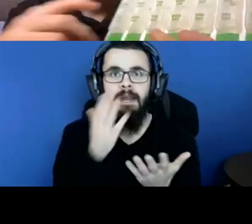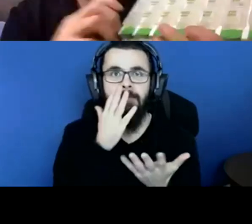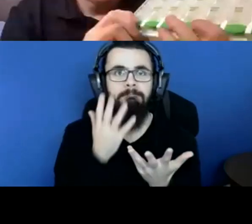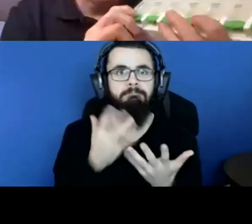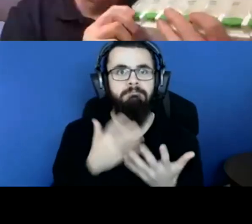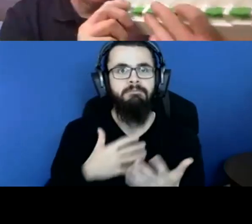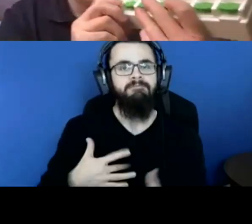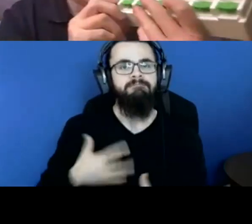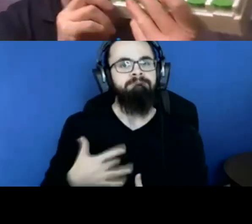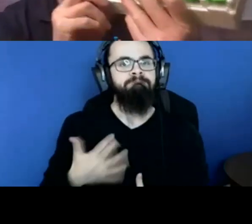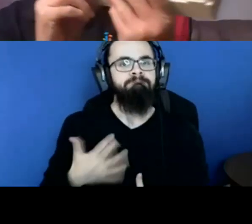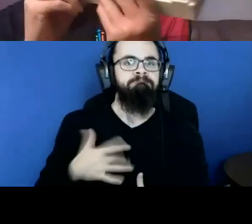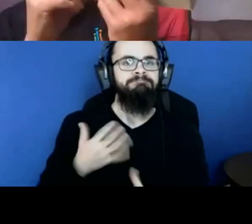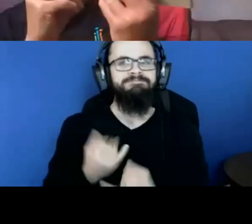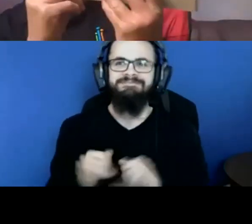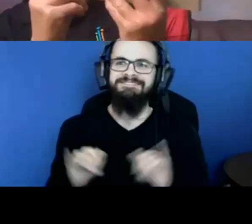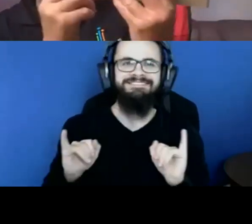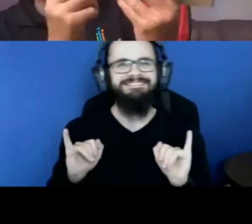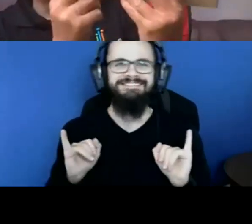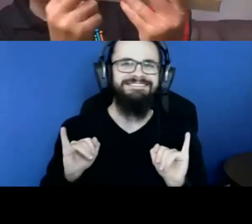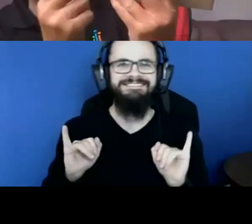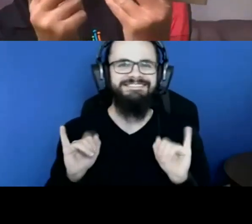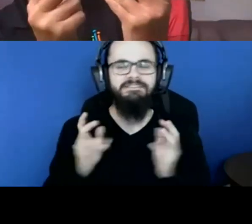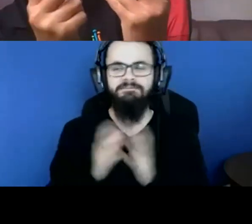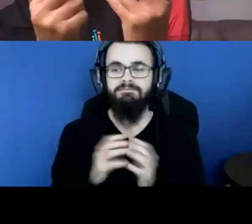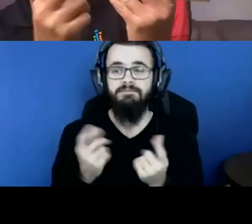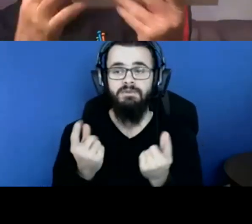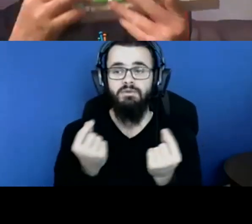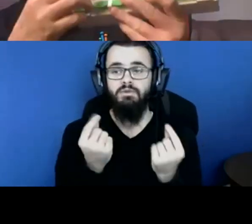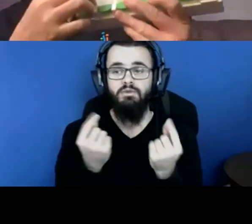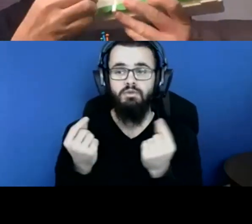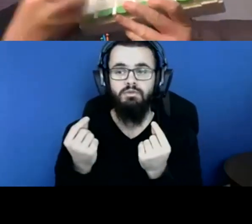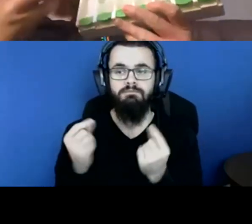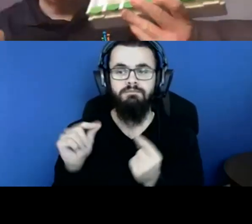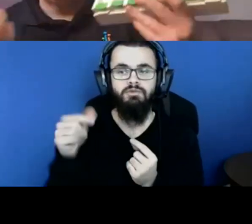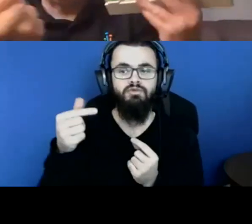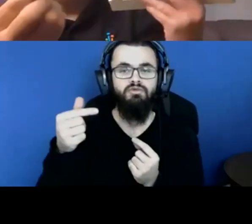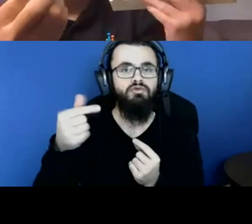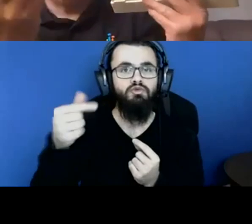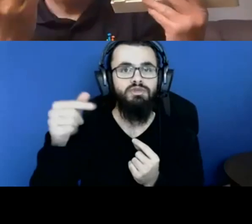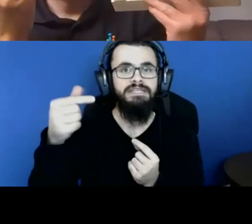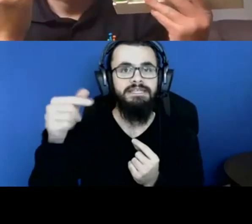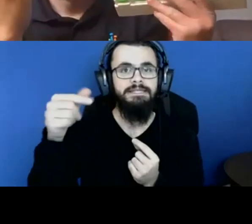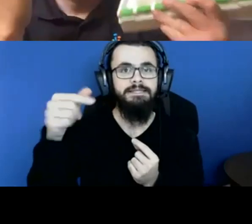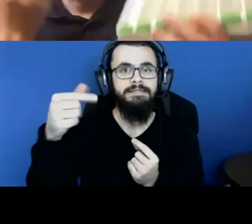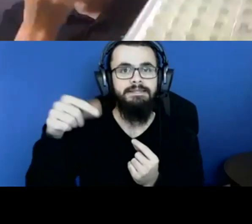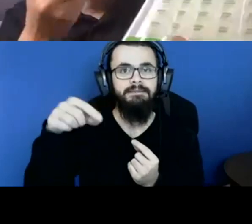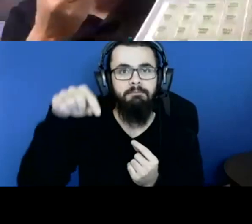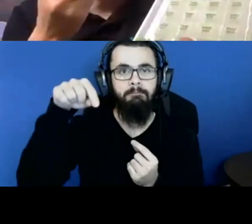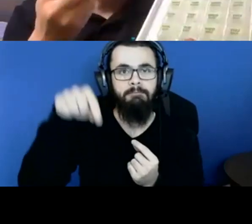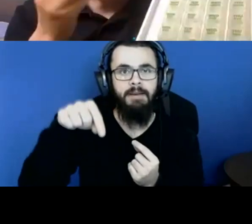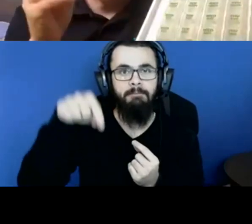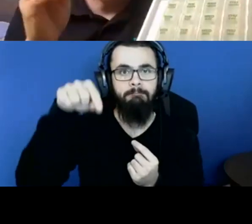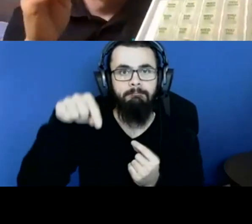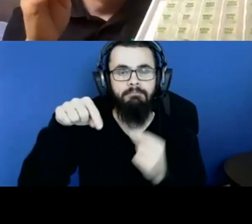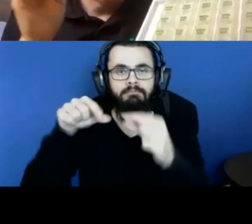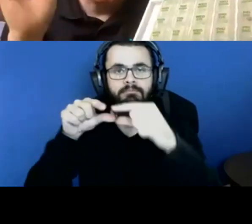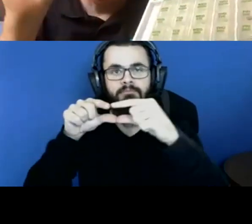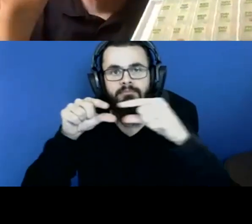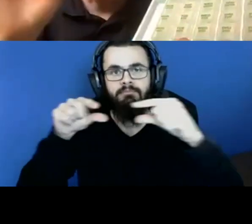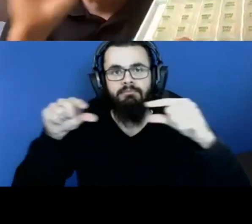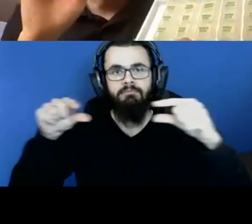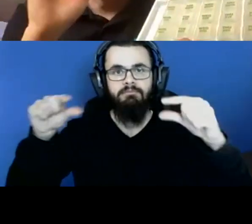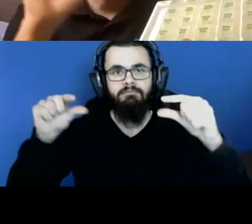independent. And so all I have to do is just push the green button, and it popped out. So when I pop that out,